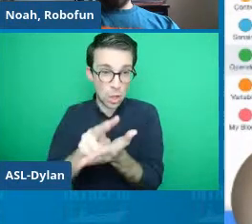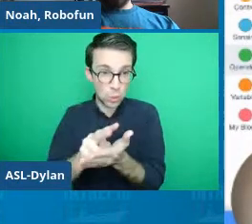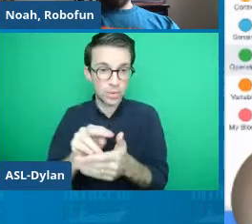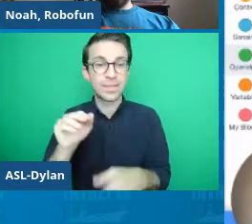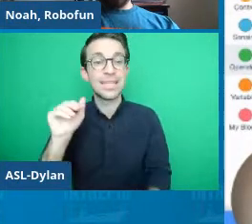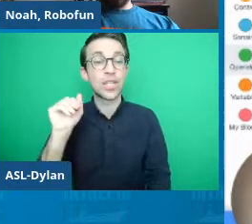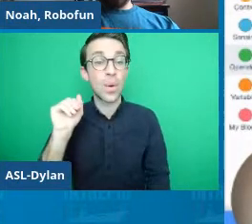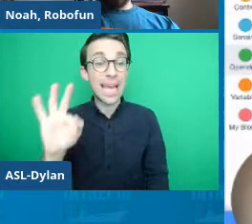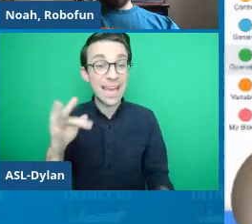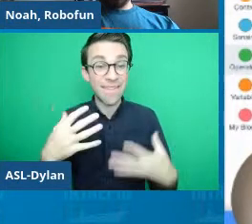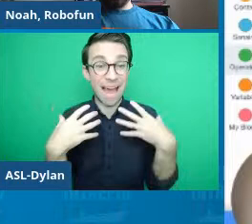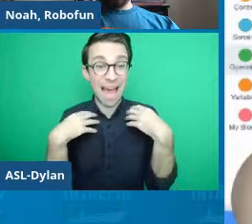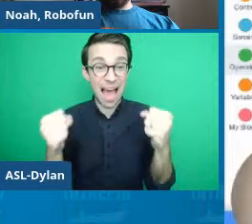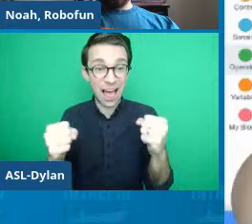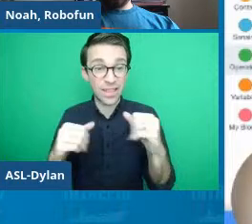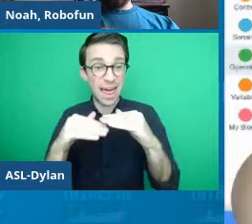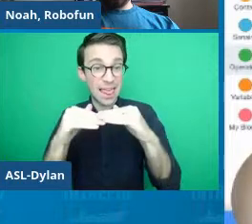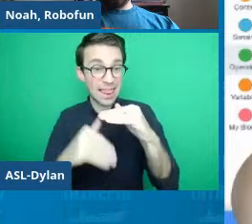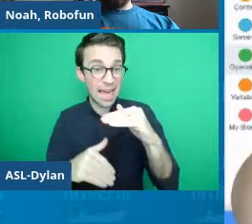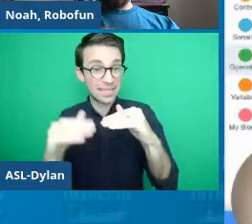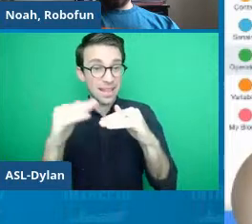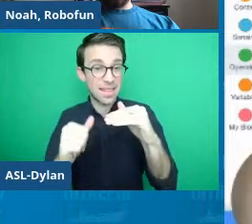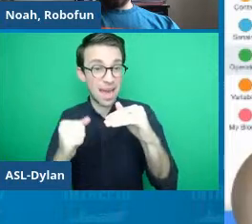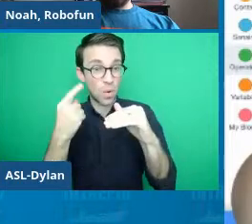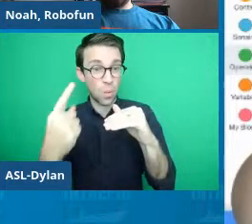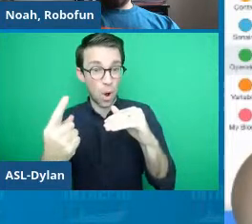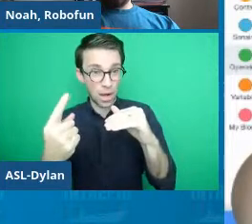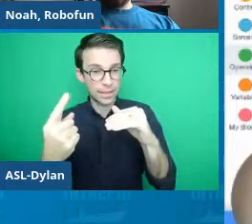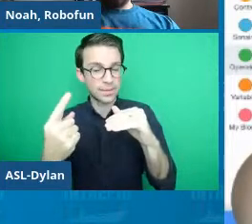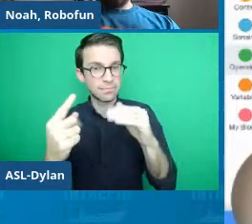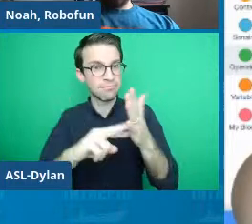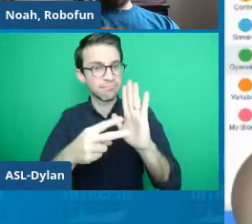1, right? Then I'm going to